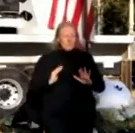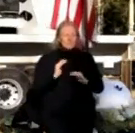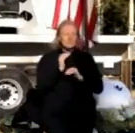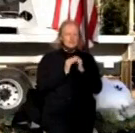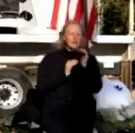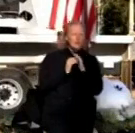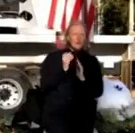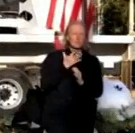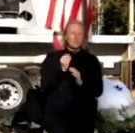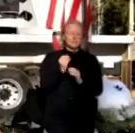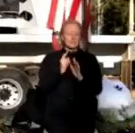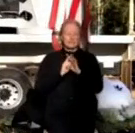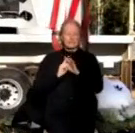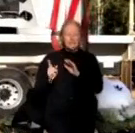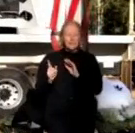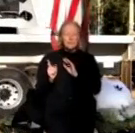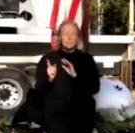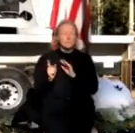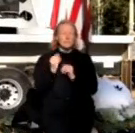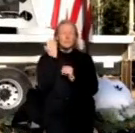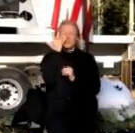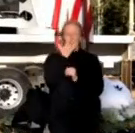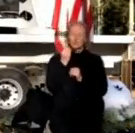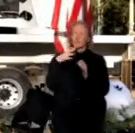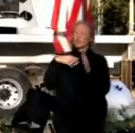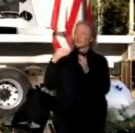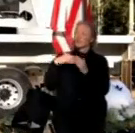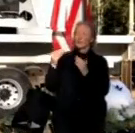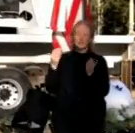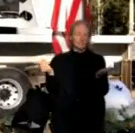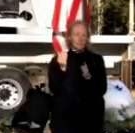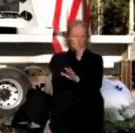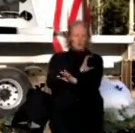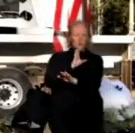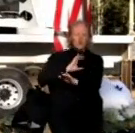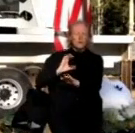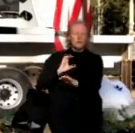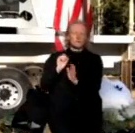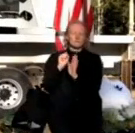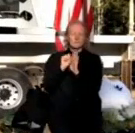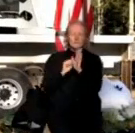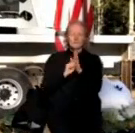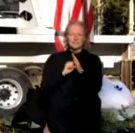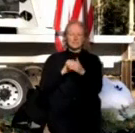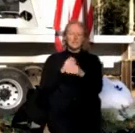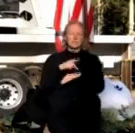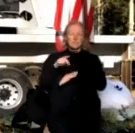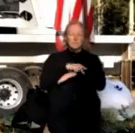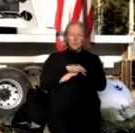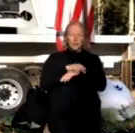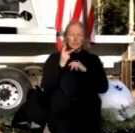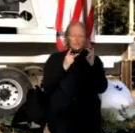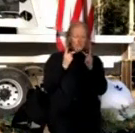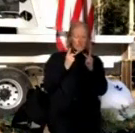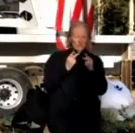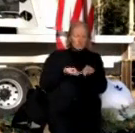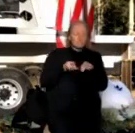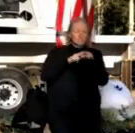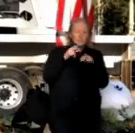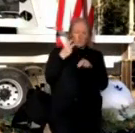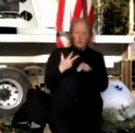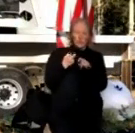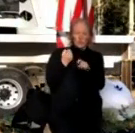comfort, and escape in our beautiful outdoors. Here in Colorado, our state parks visitation has been up over a third